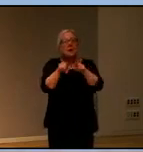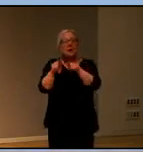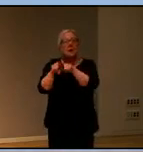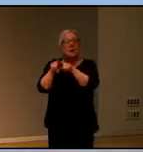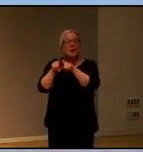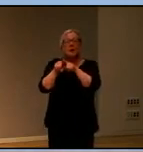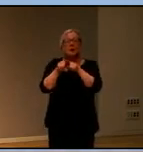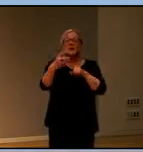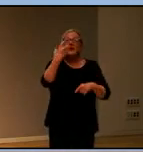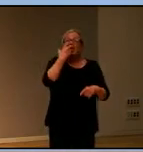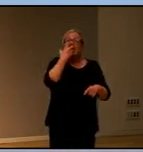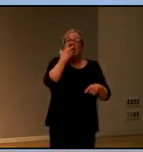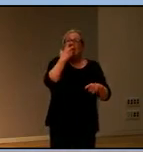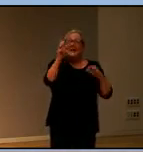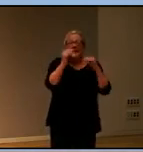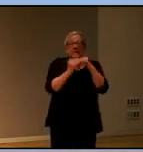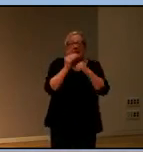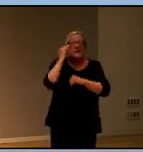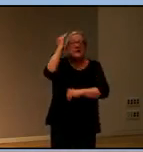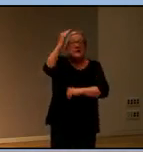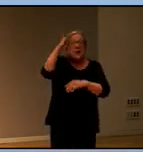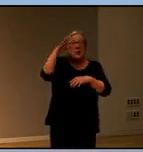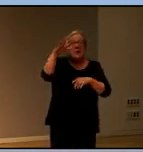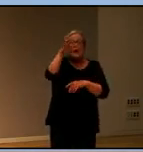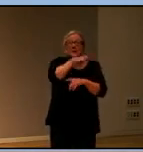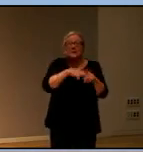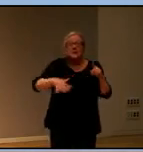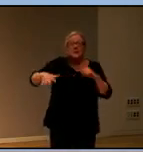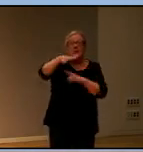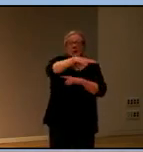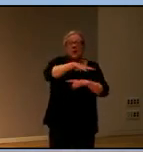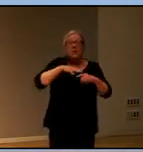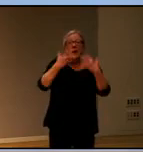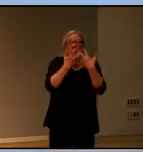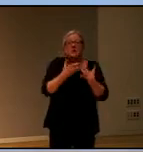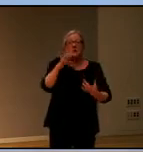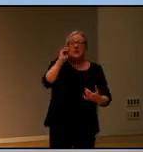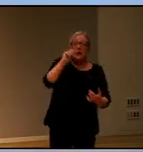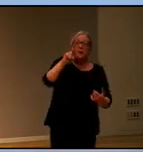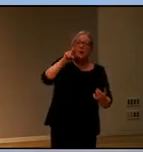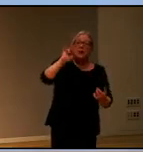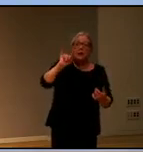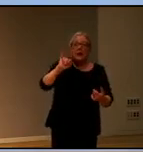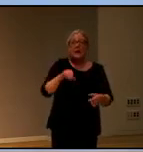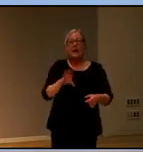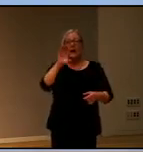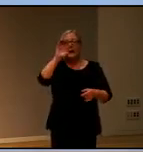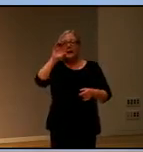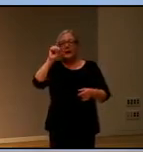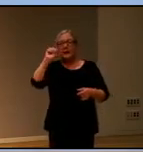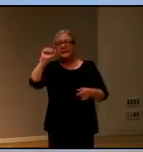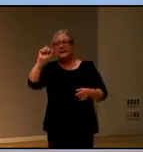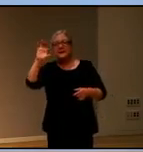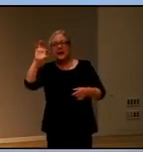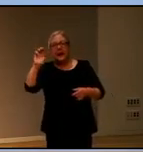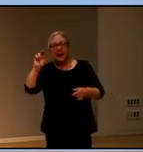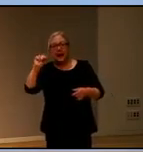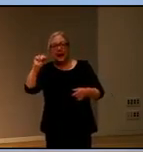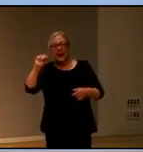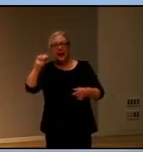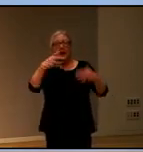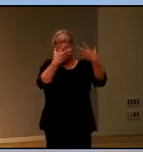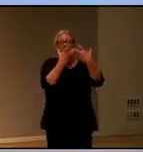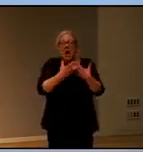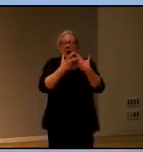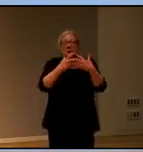so much heat around some of the machines, like MRIs and CAT scans, the imaging technology, that they became overheated. So